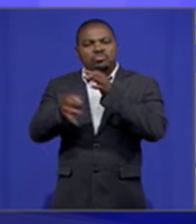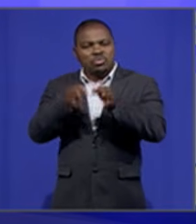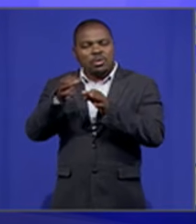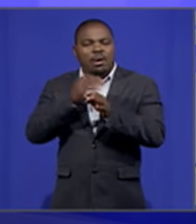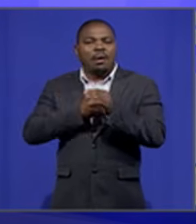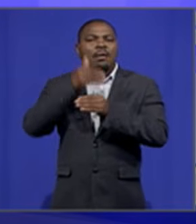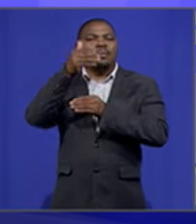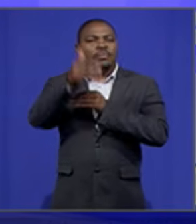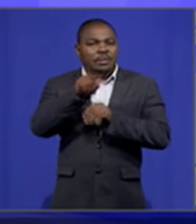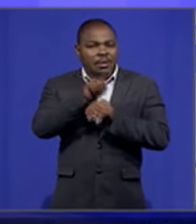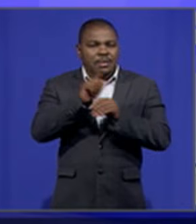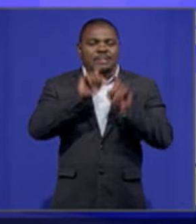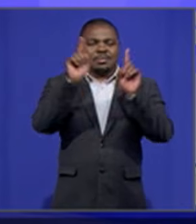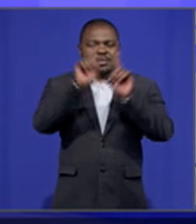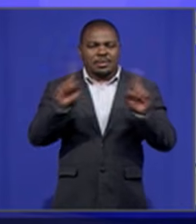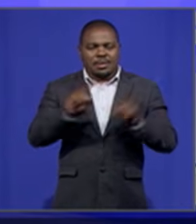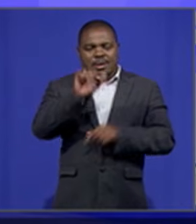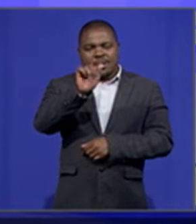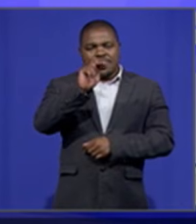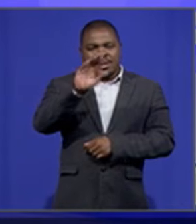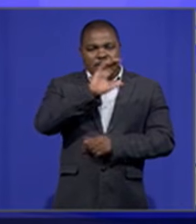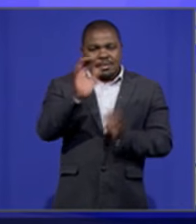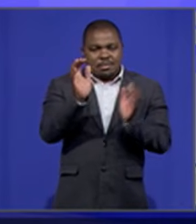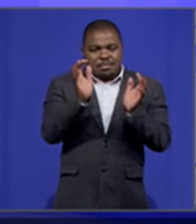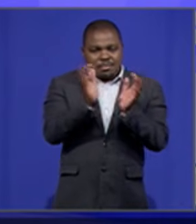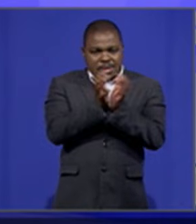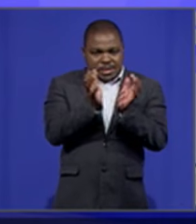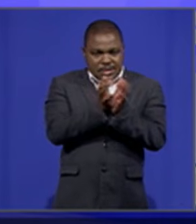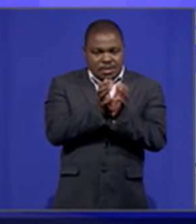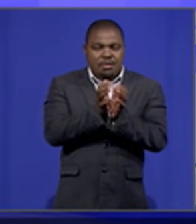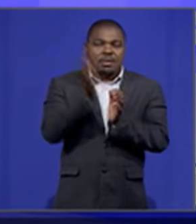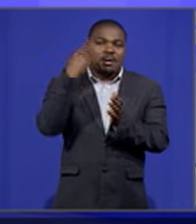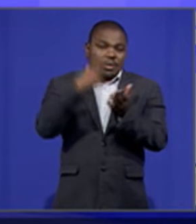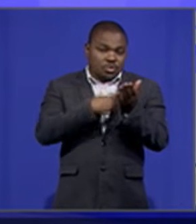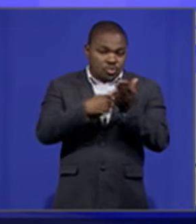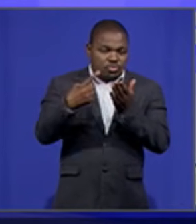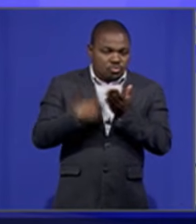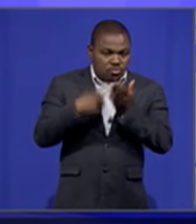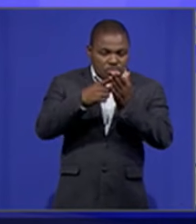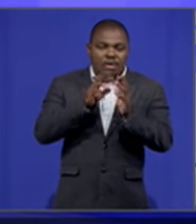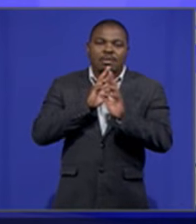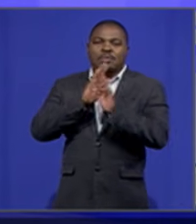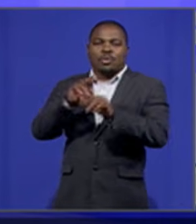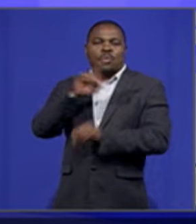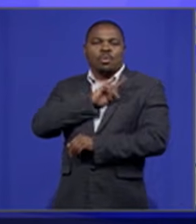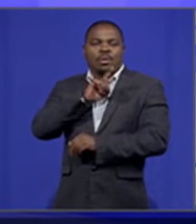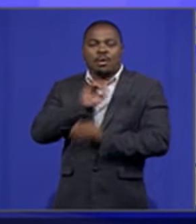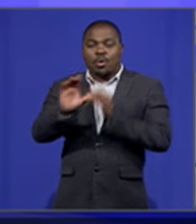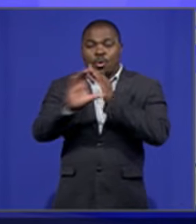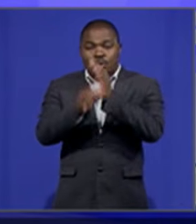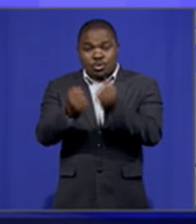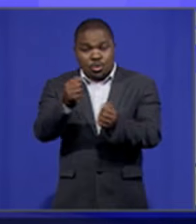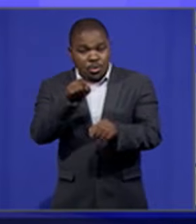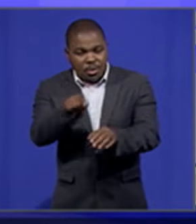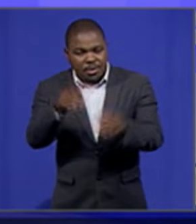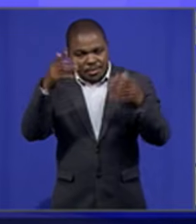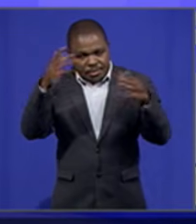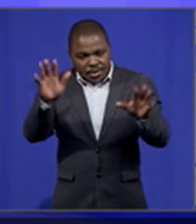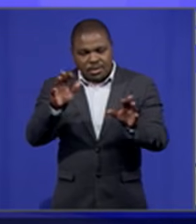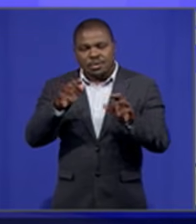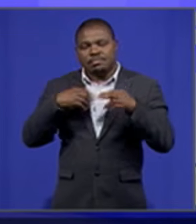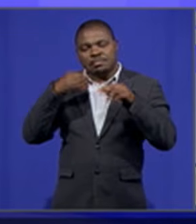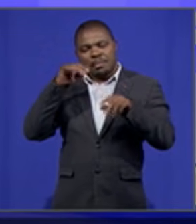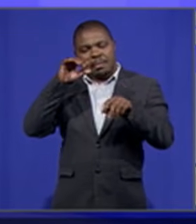ya go ekgetha ya komitiphetiši ya ANC yeo e go e swere mo bekeng ya go feta go latela kahlolo ya kgorotsheko ya molaotheo ya kagapego ya